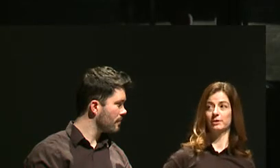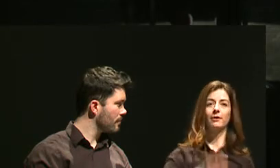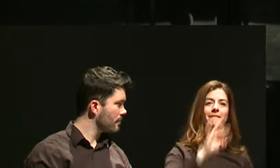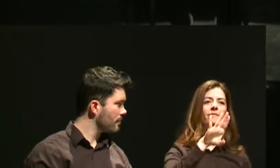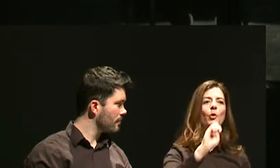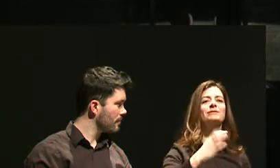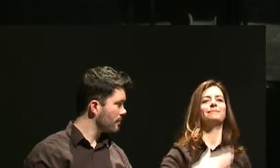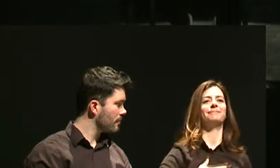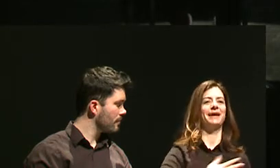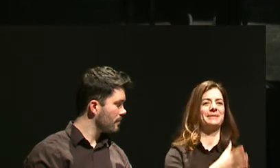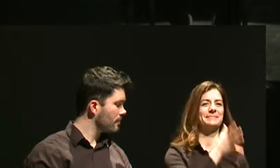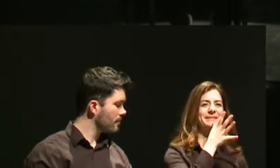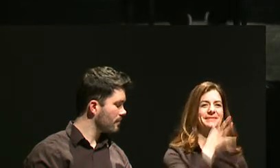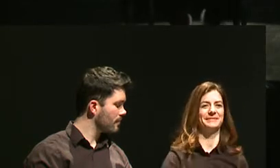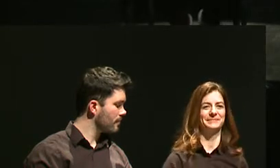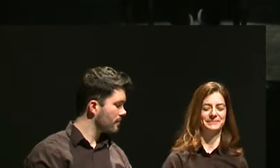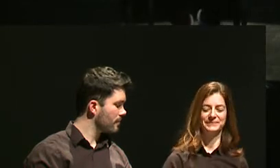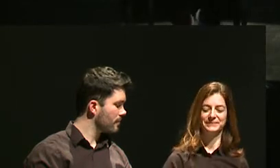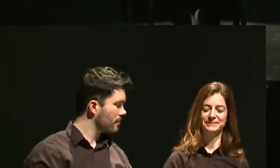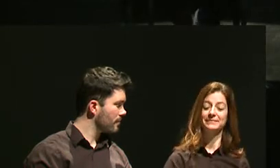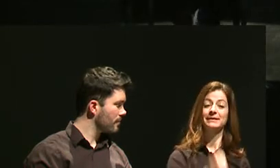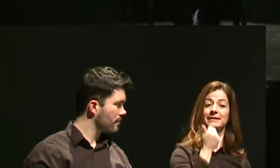mother.